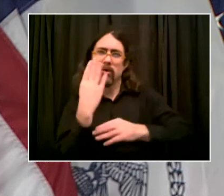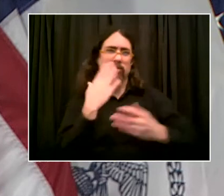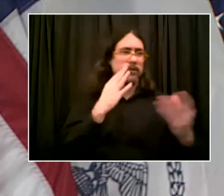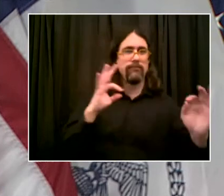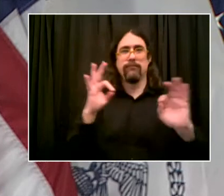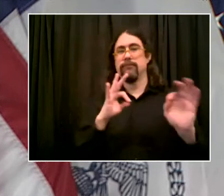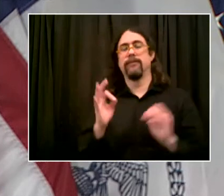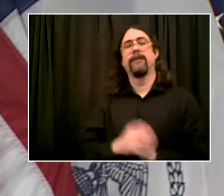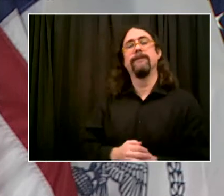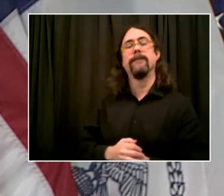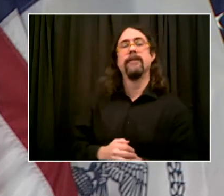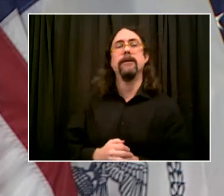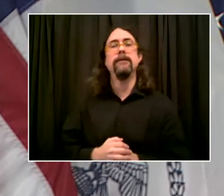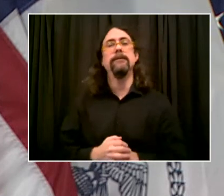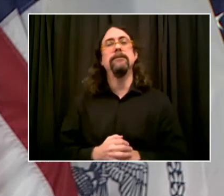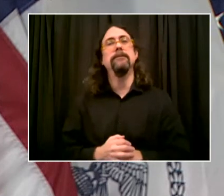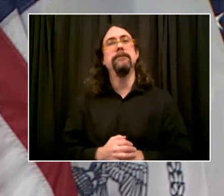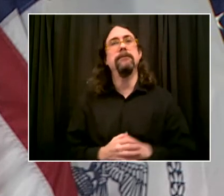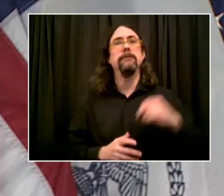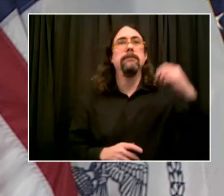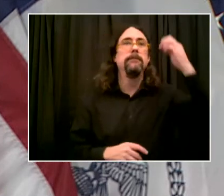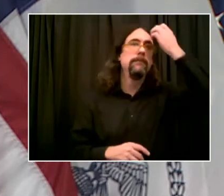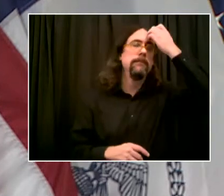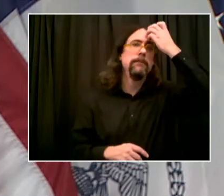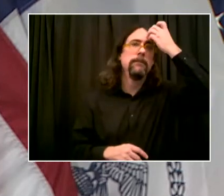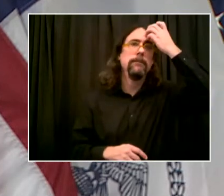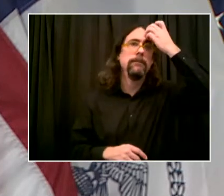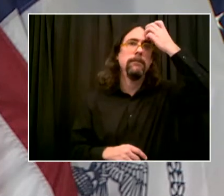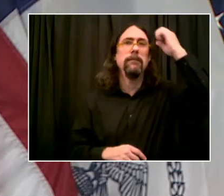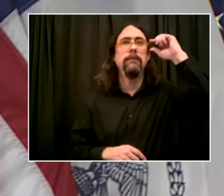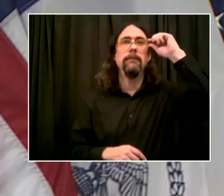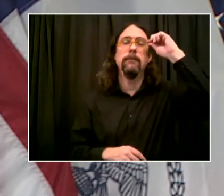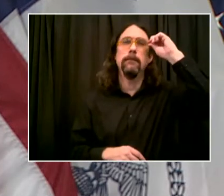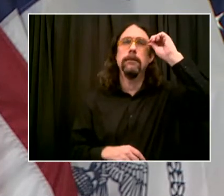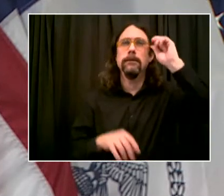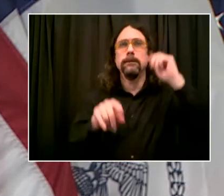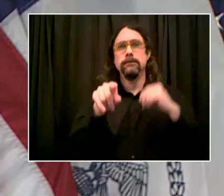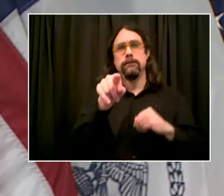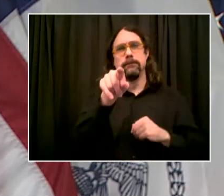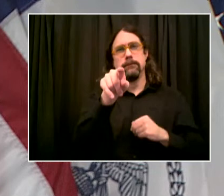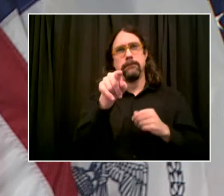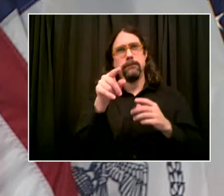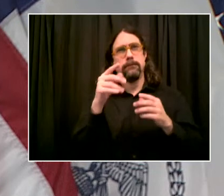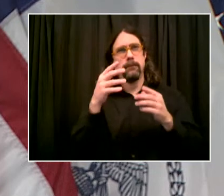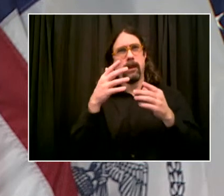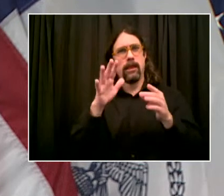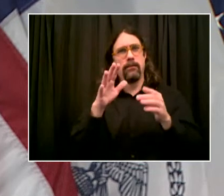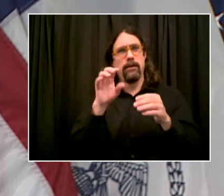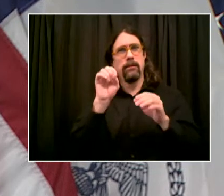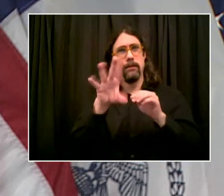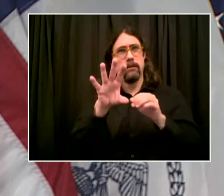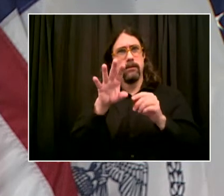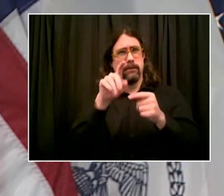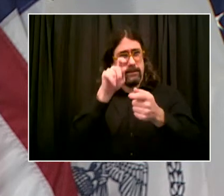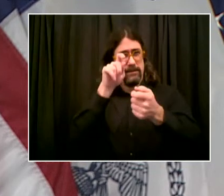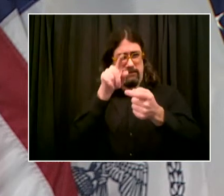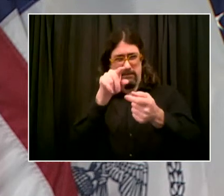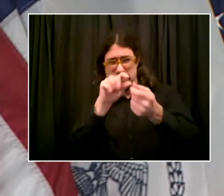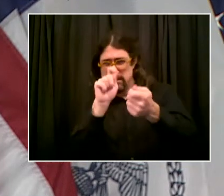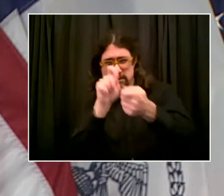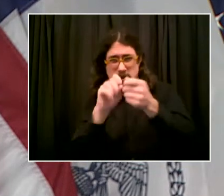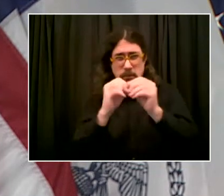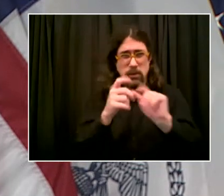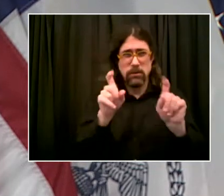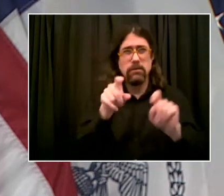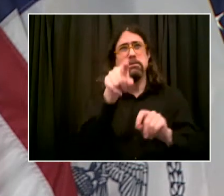what is the breakdown of Black, White, Latino folks who've been getting the vaccine? Can we see that? It's supposed to be up